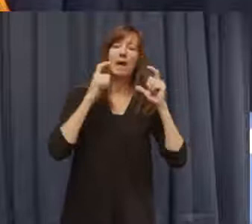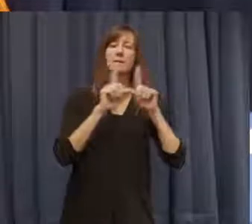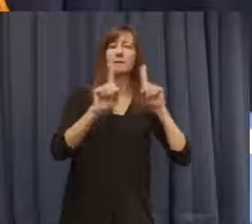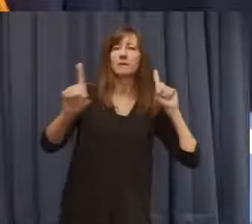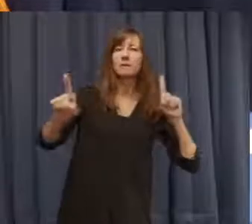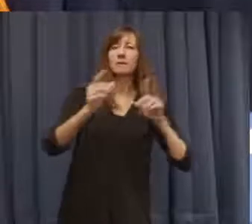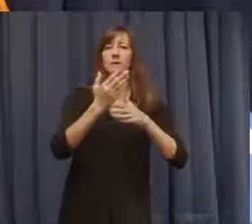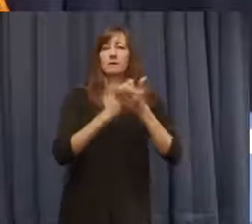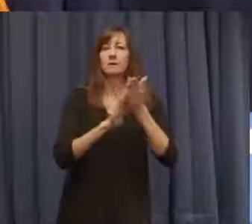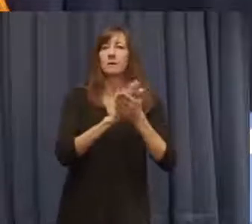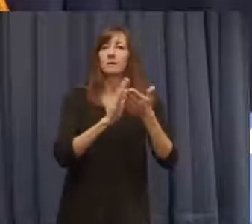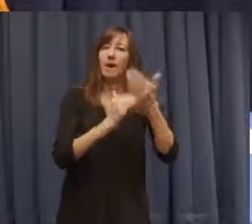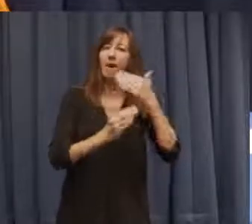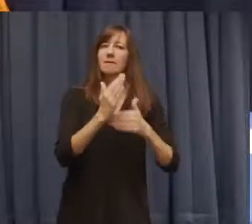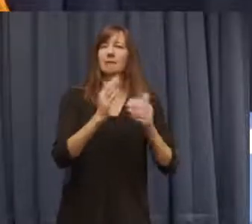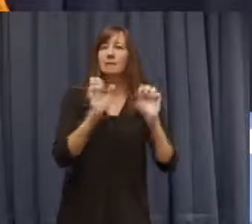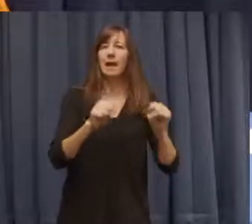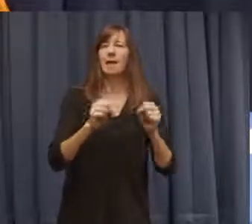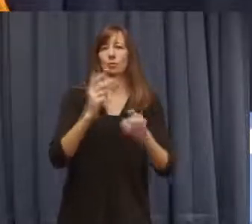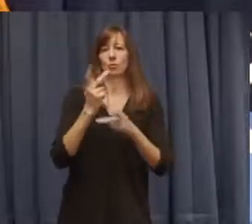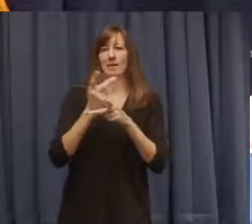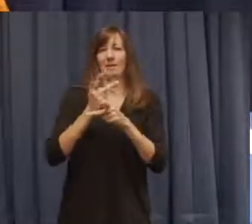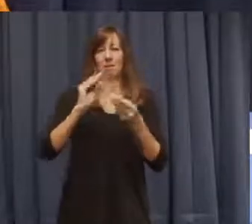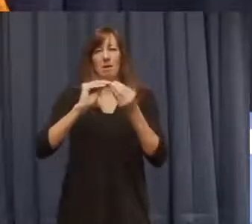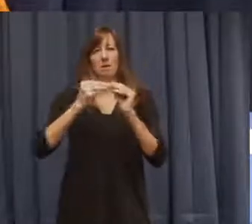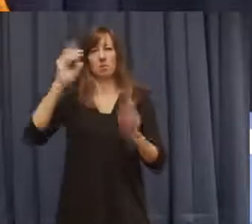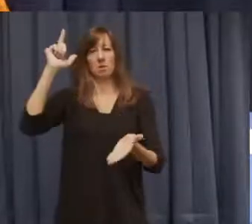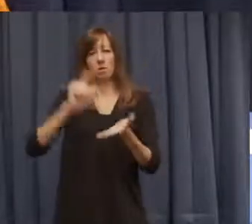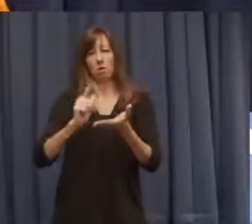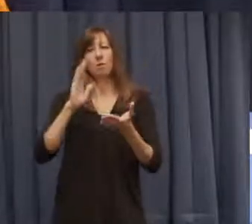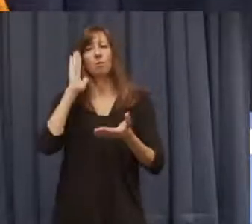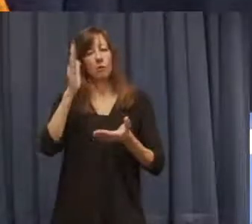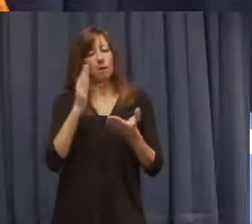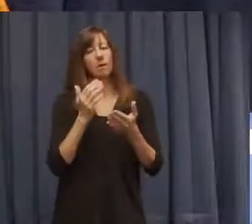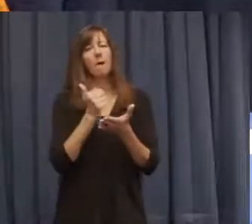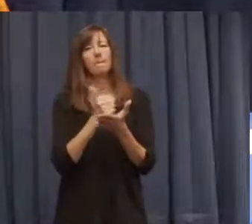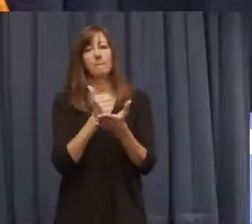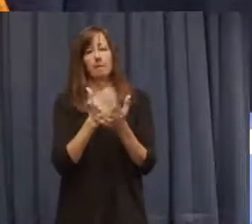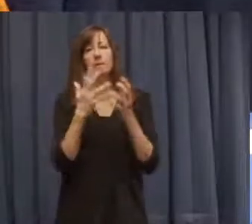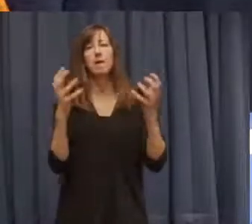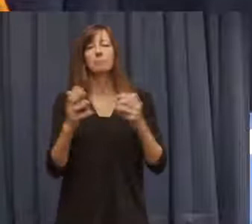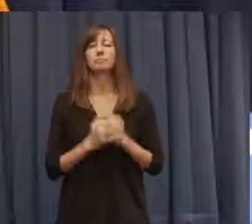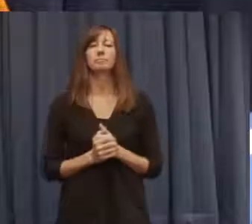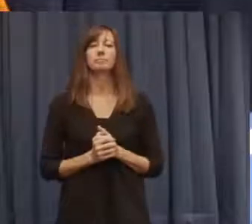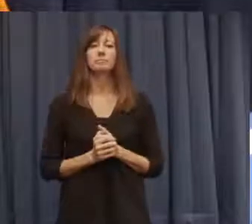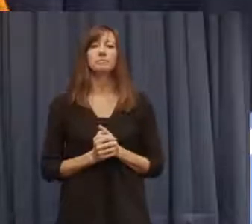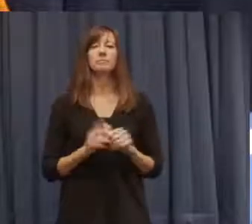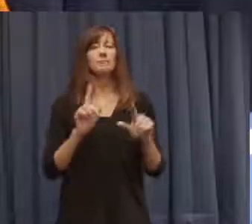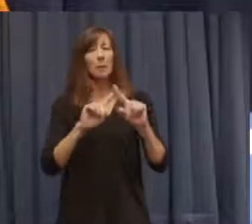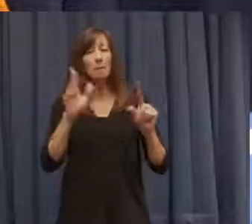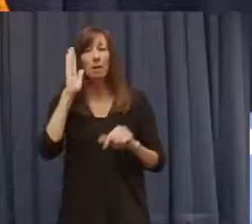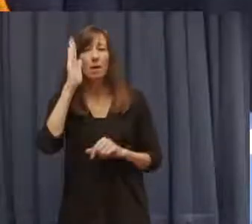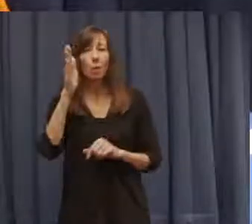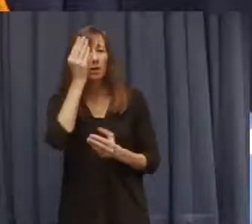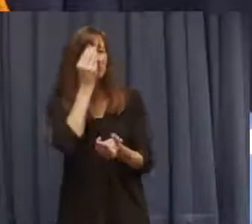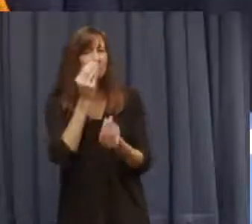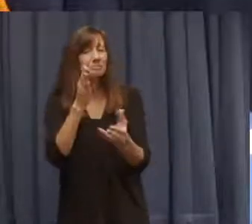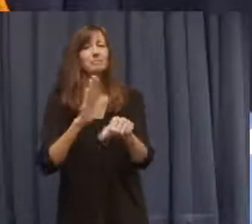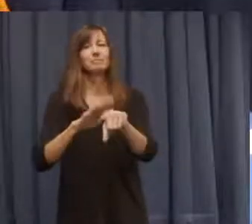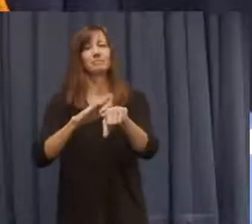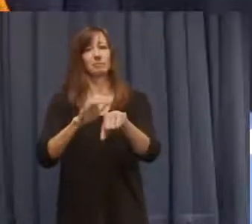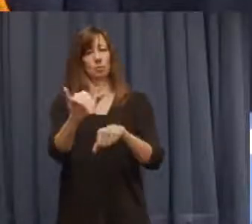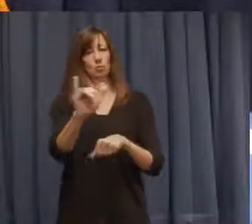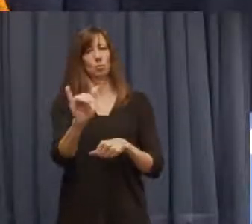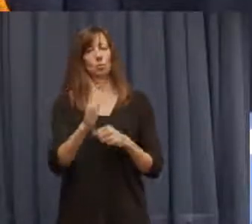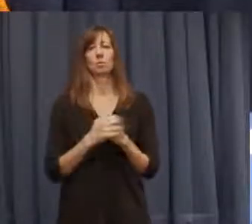numbers down. I do want to talk a little. I'll talk a little bit more about what's driving this in a moment. Hospital